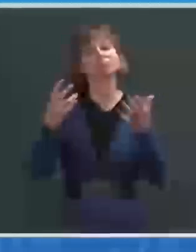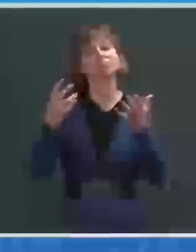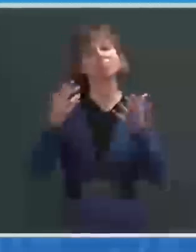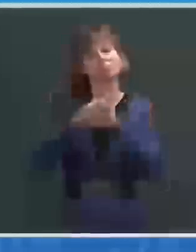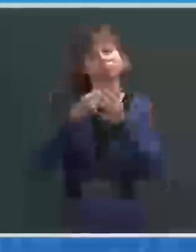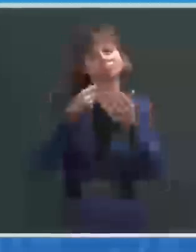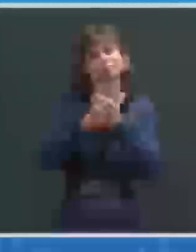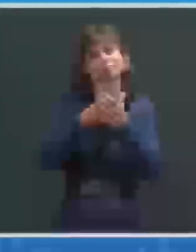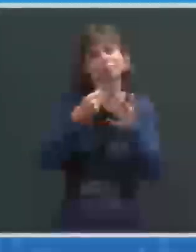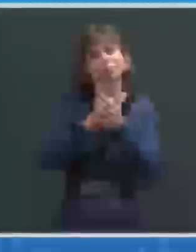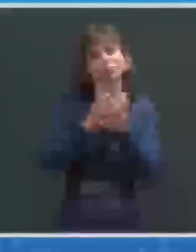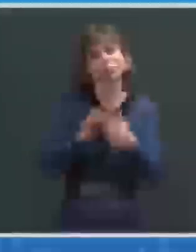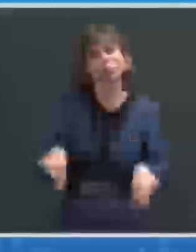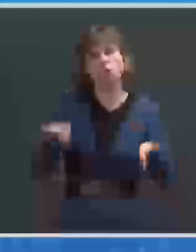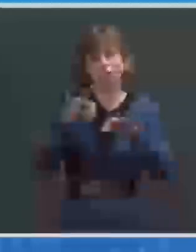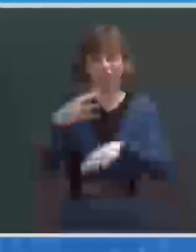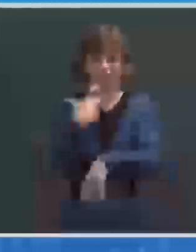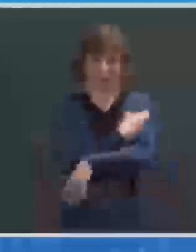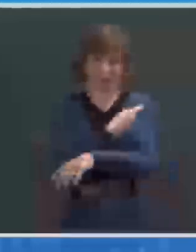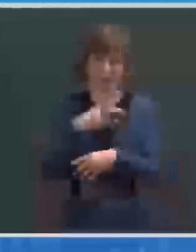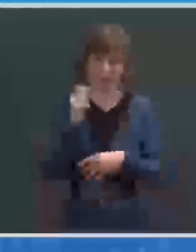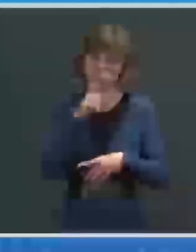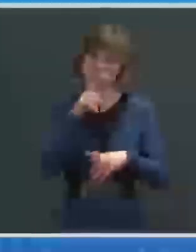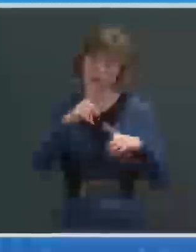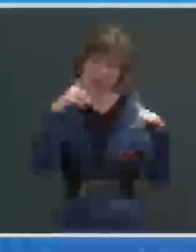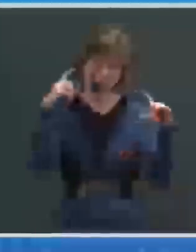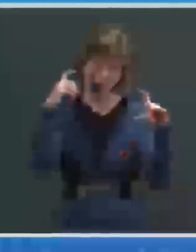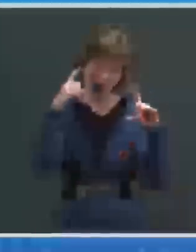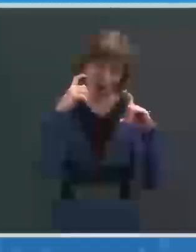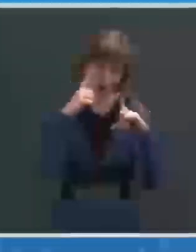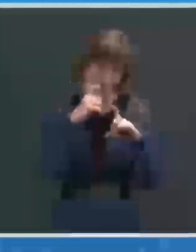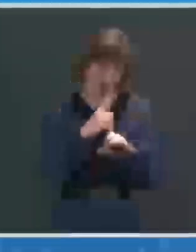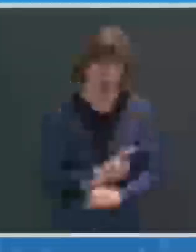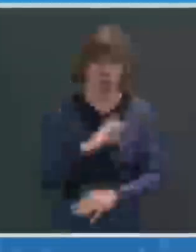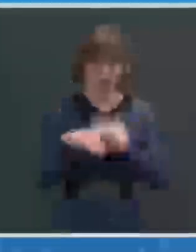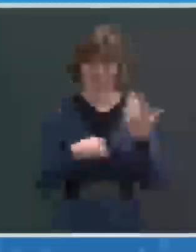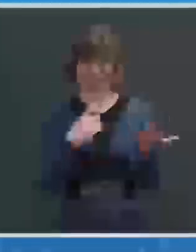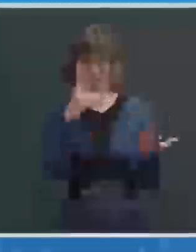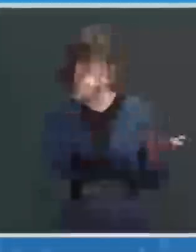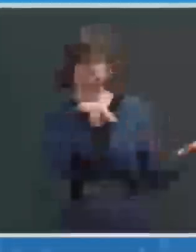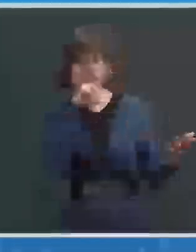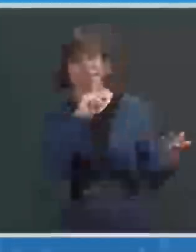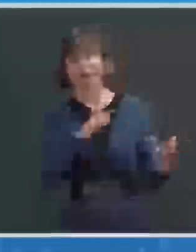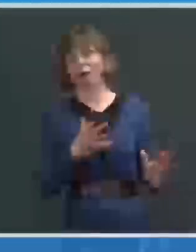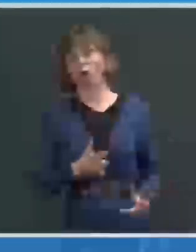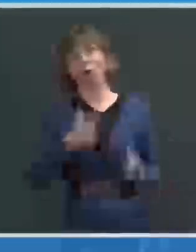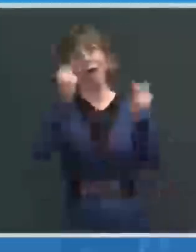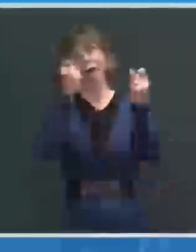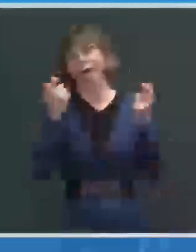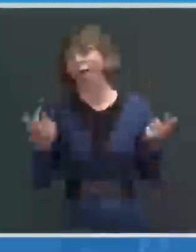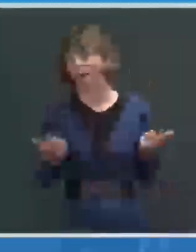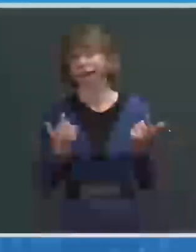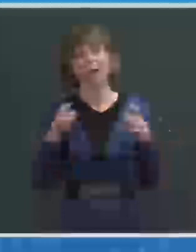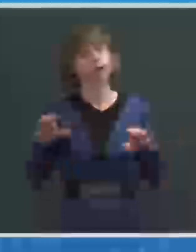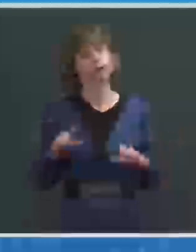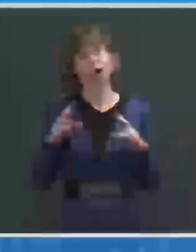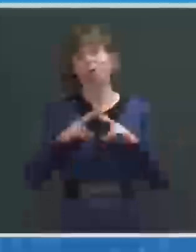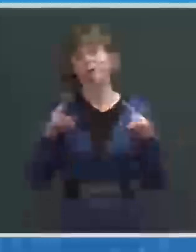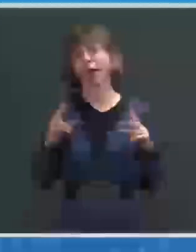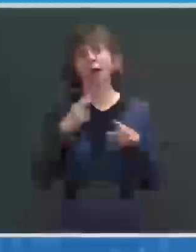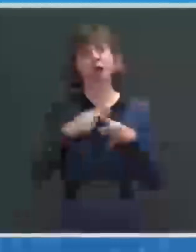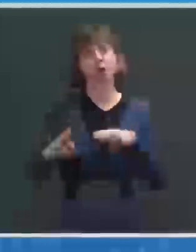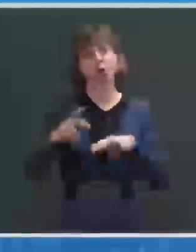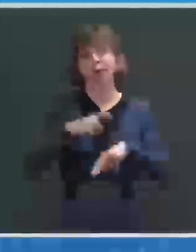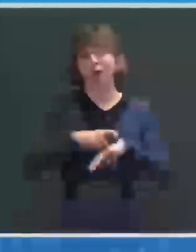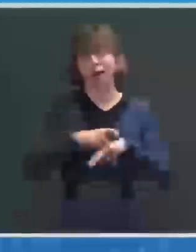vaccines by BARDA. So it's a complicated process. So even though it looks like it was quick and it was done in a very relatively short